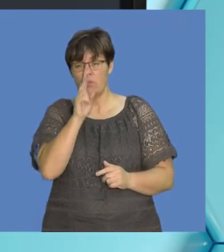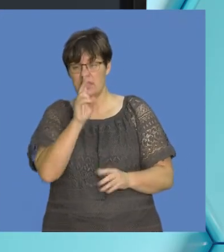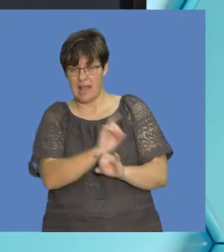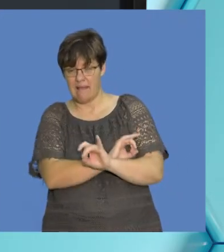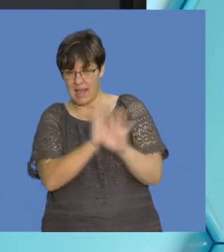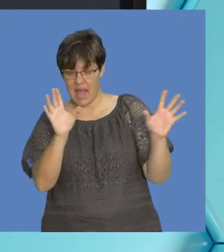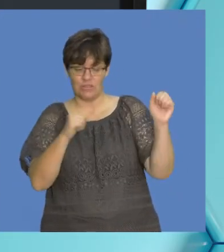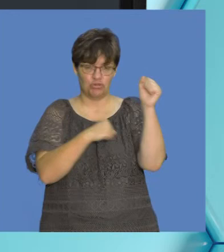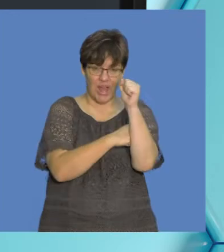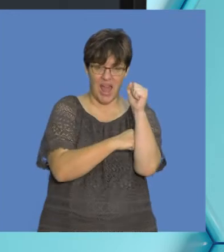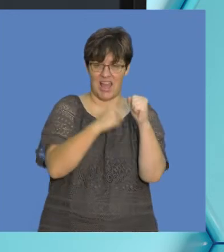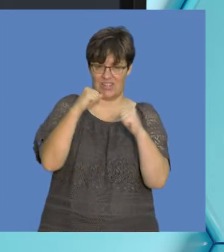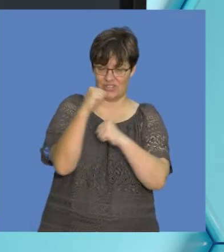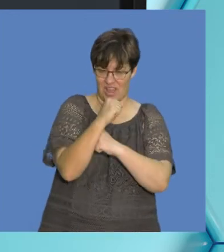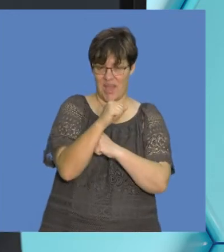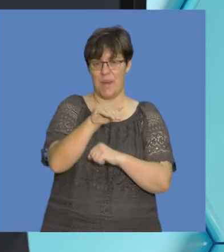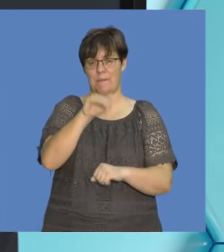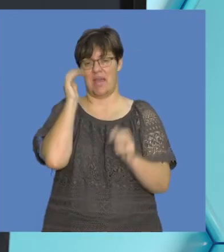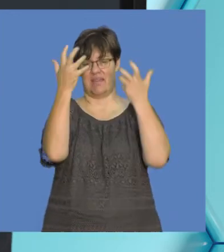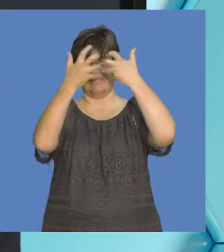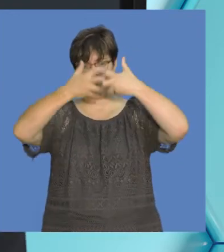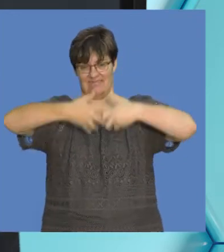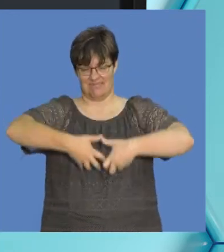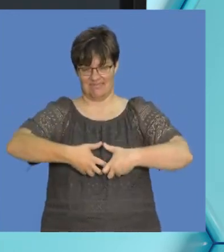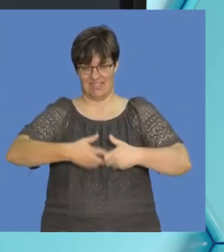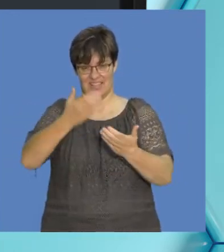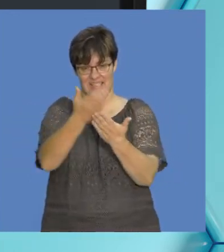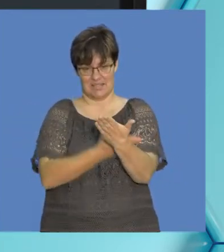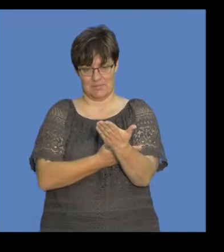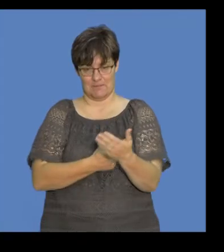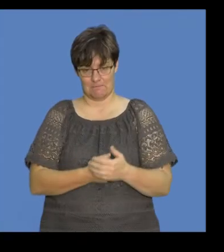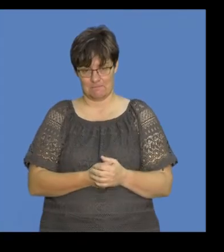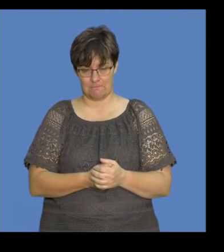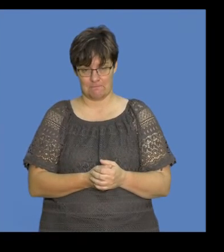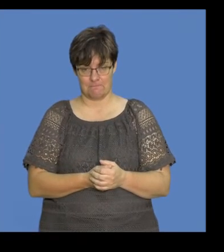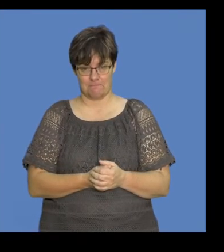the structure of your bank reconciliation statement.